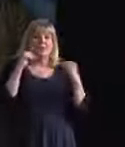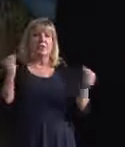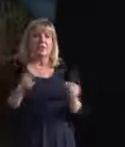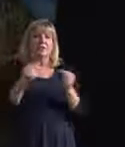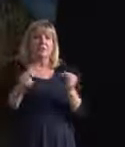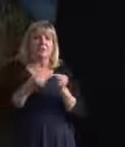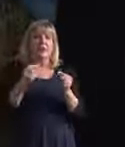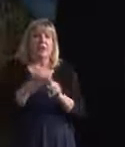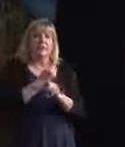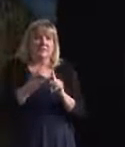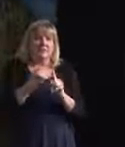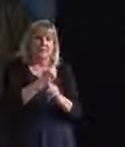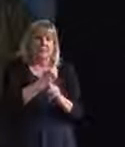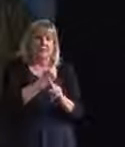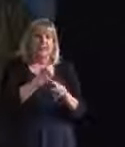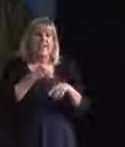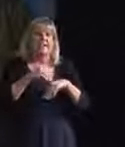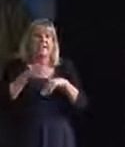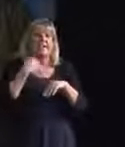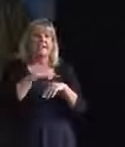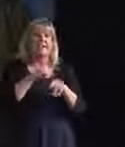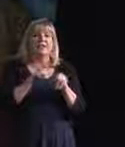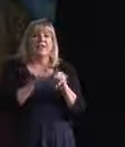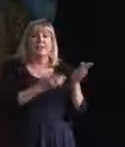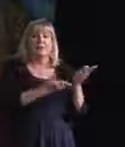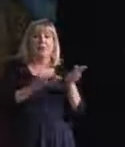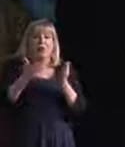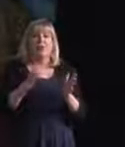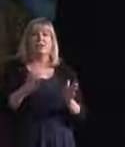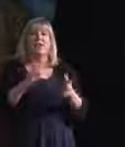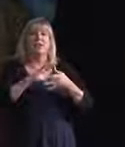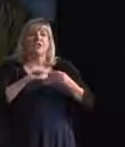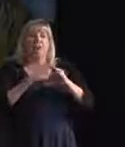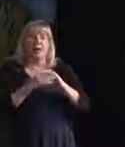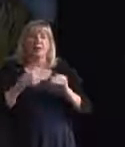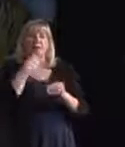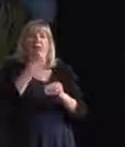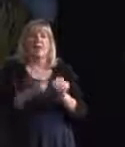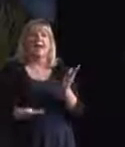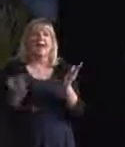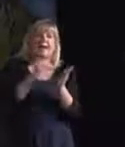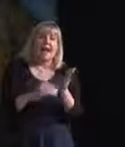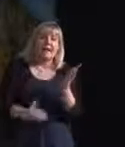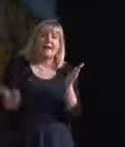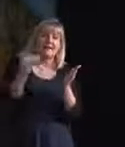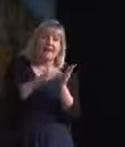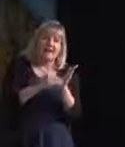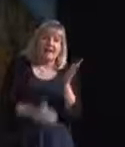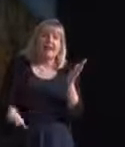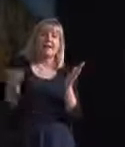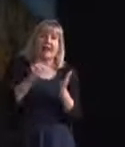and send us out as bearers of the story to tell again and again and